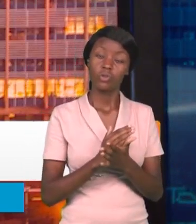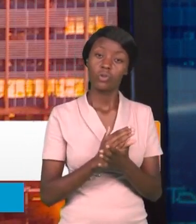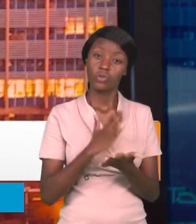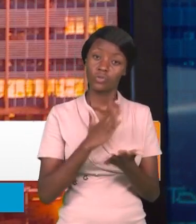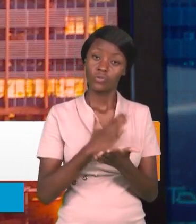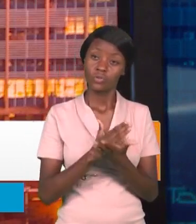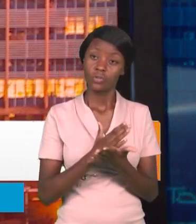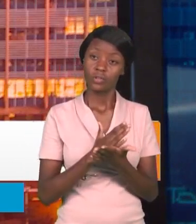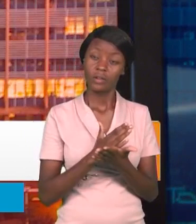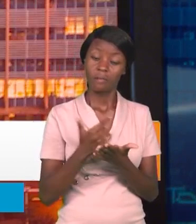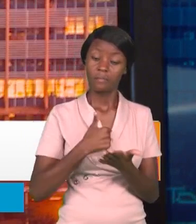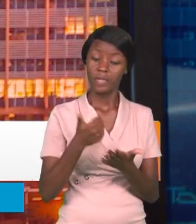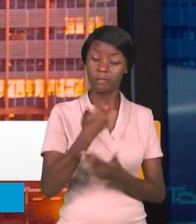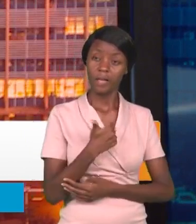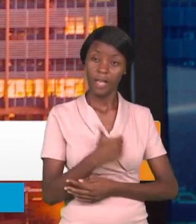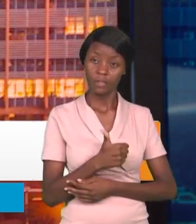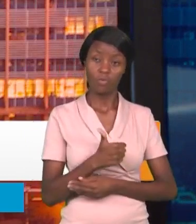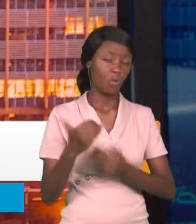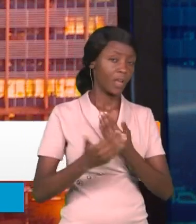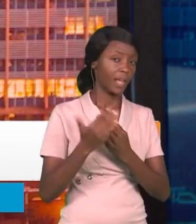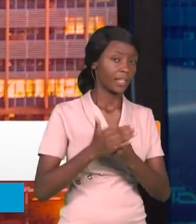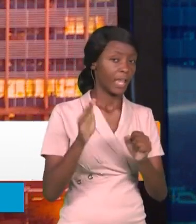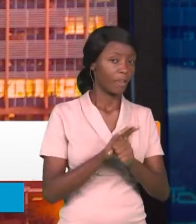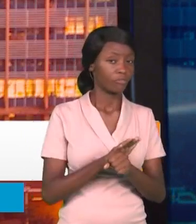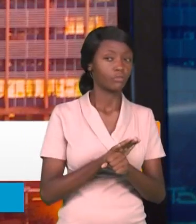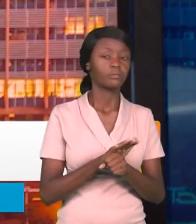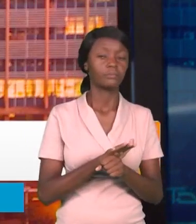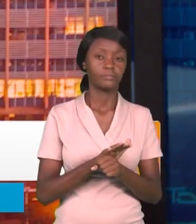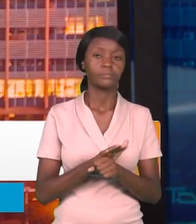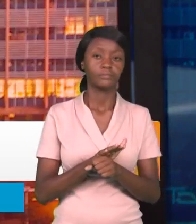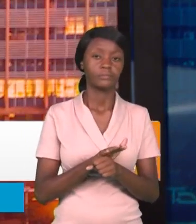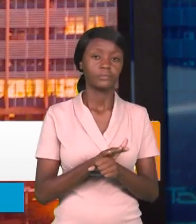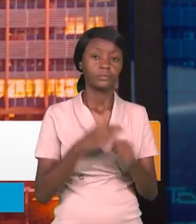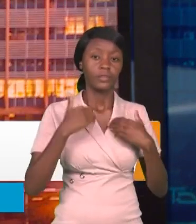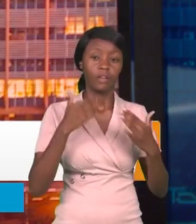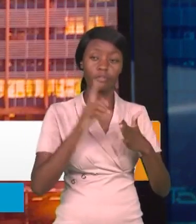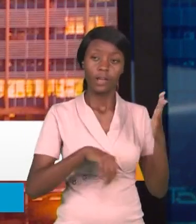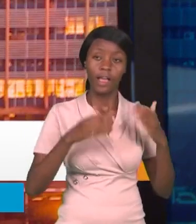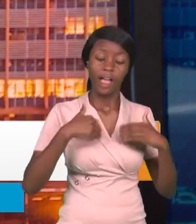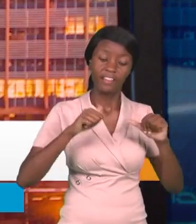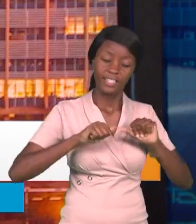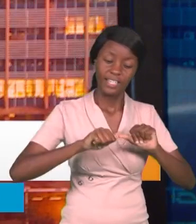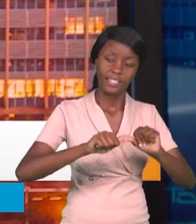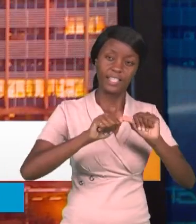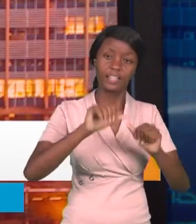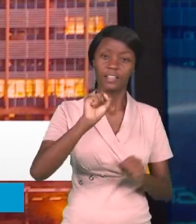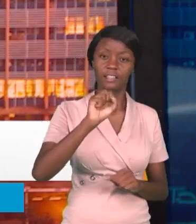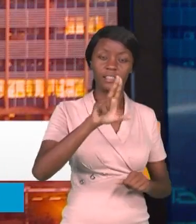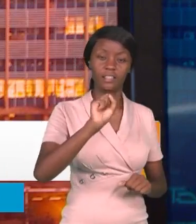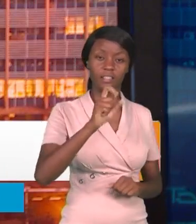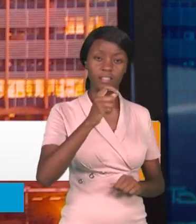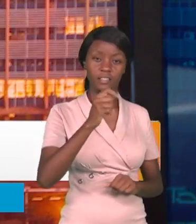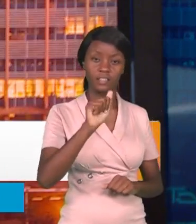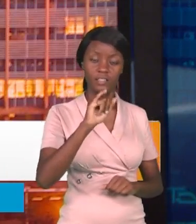been able to really be careful to ensure that we have sustainability, that we have the future